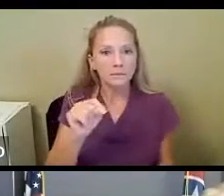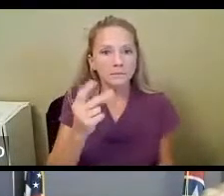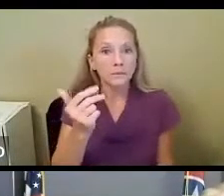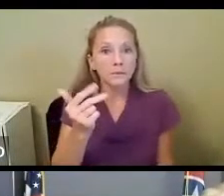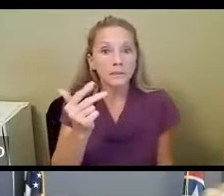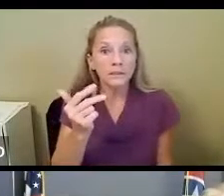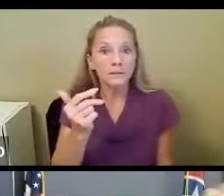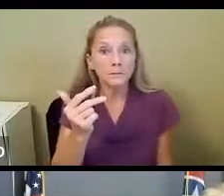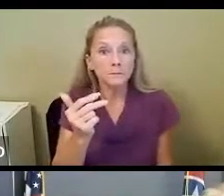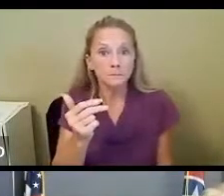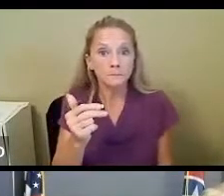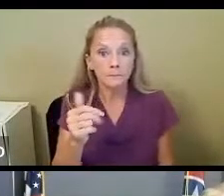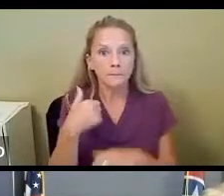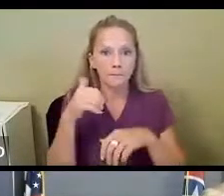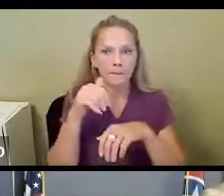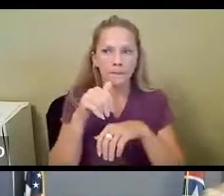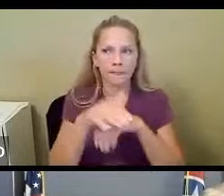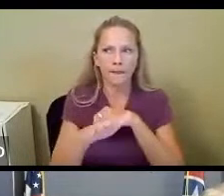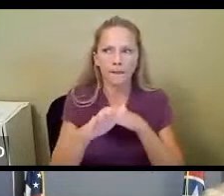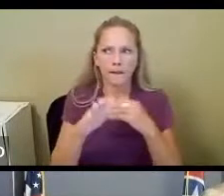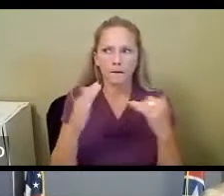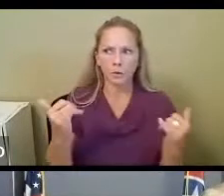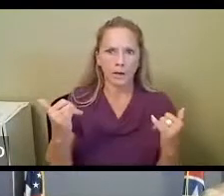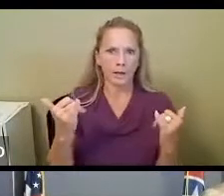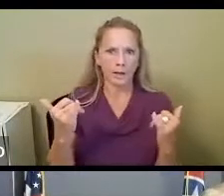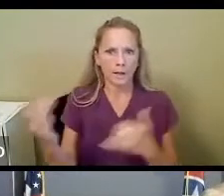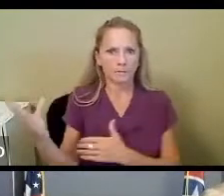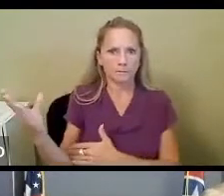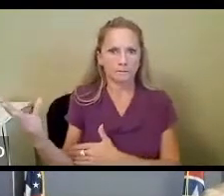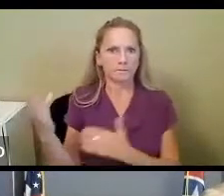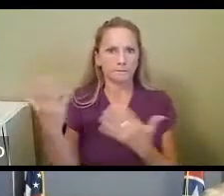you earlier today, I believe.